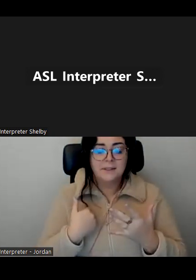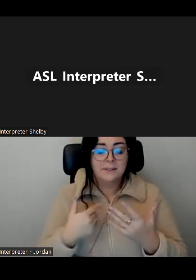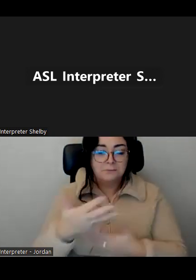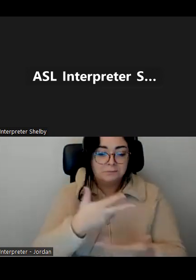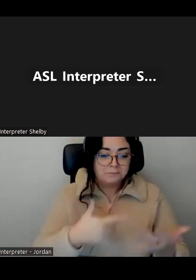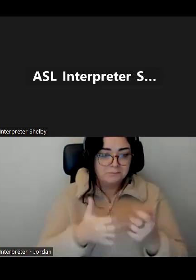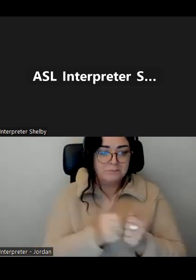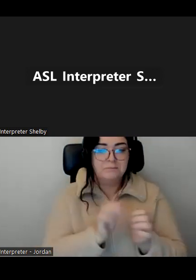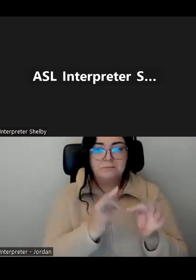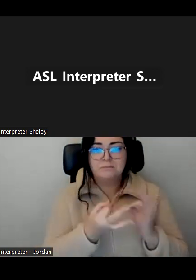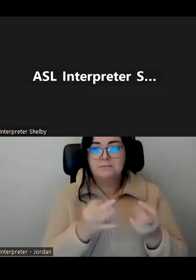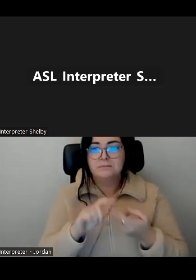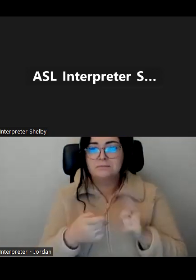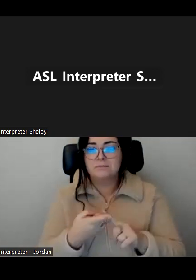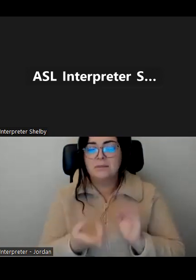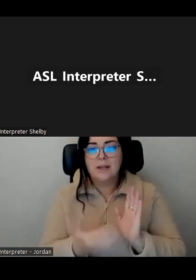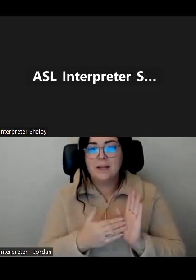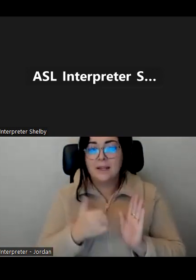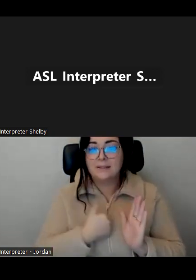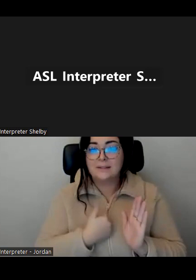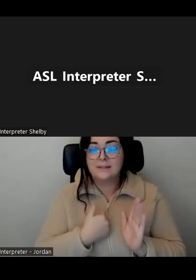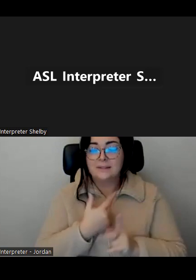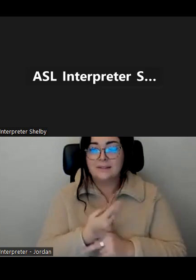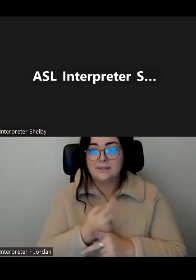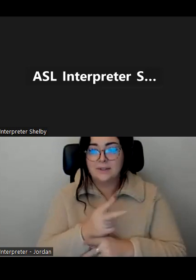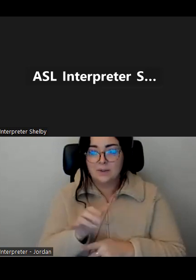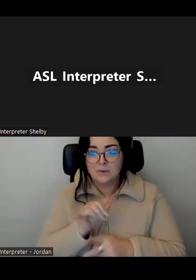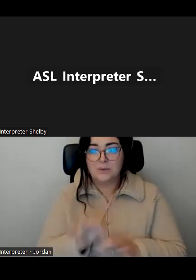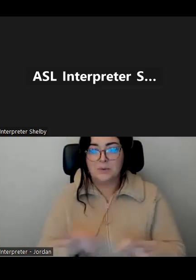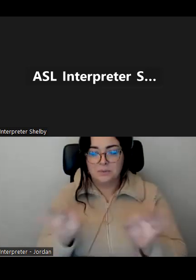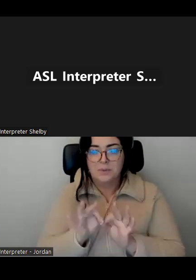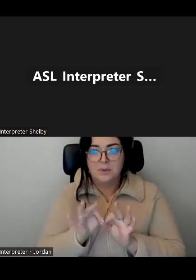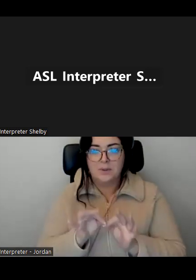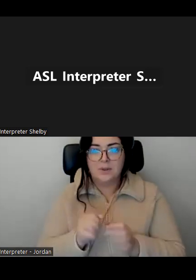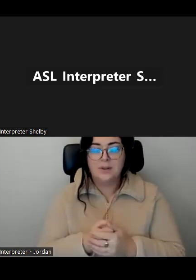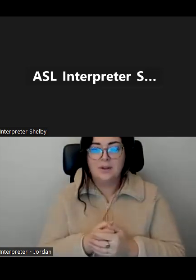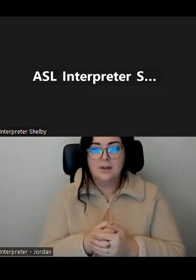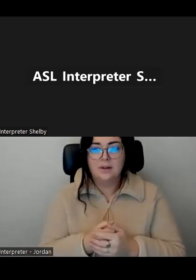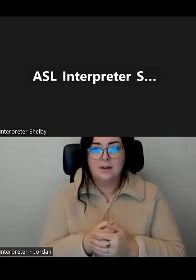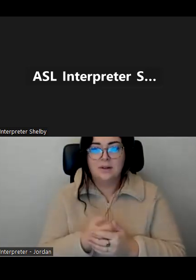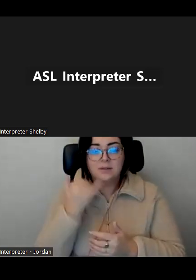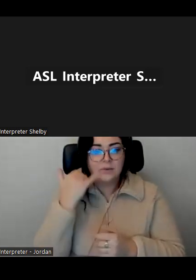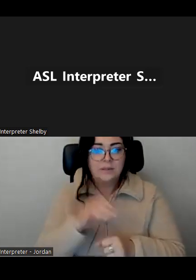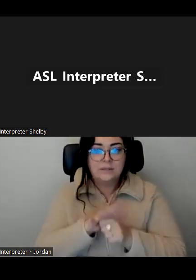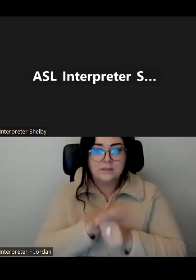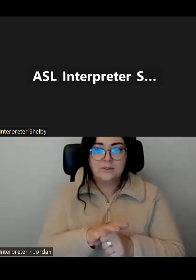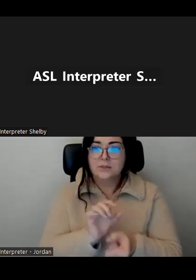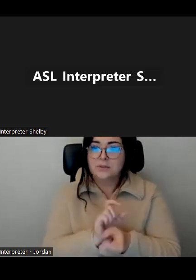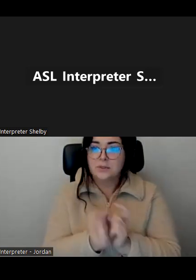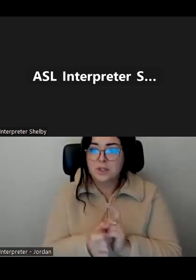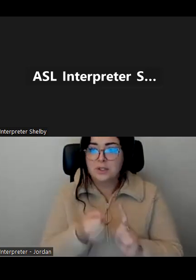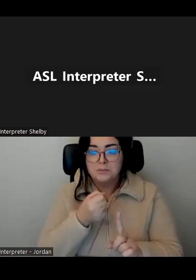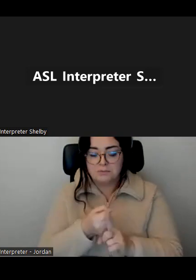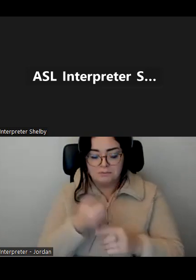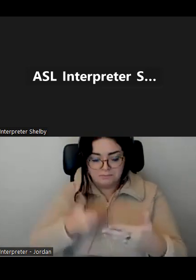them, and just spending time on self-care in general, right? So if you have maybe a stressful change coming up, you can